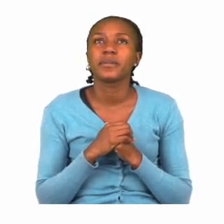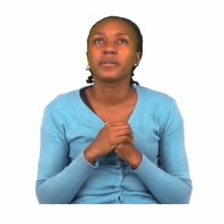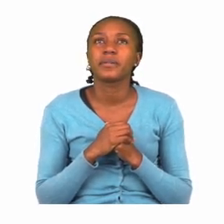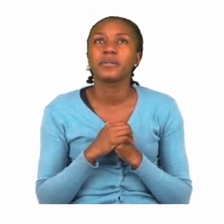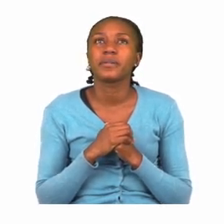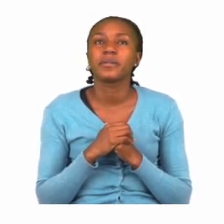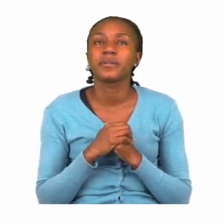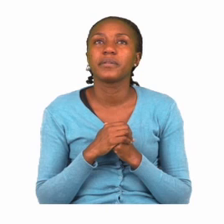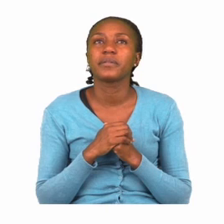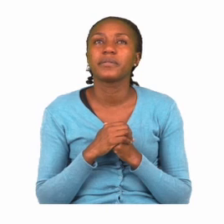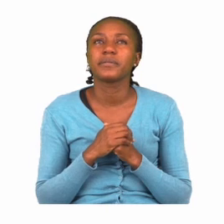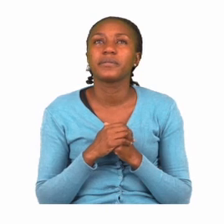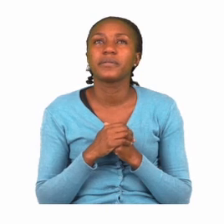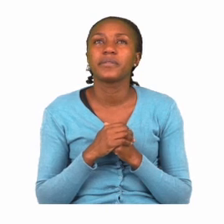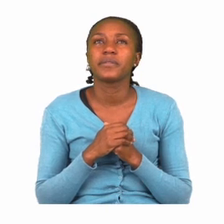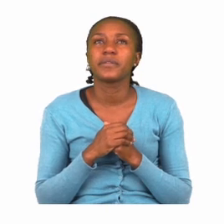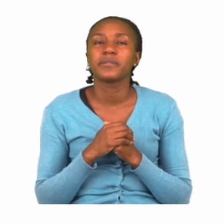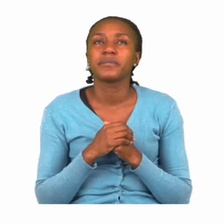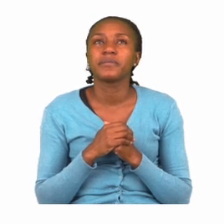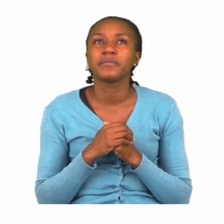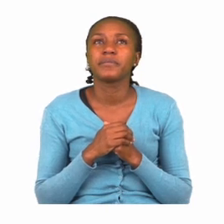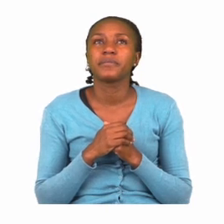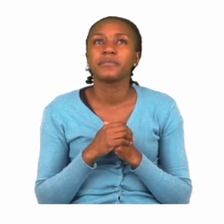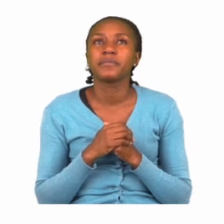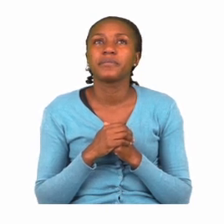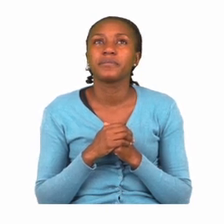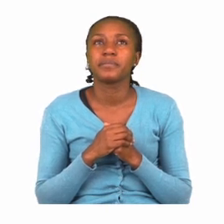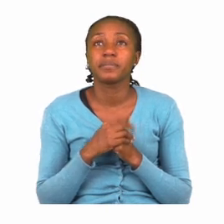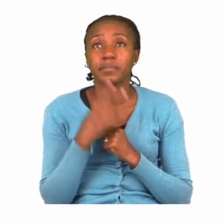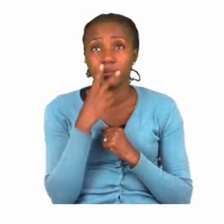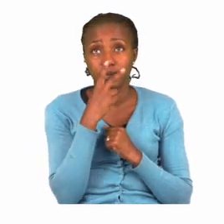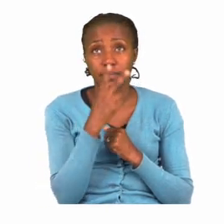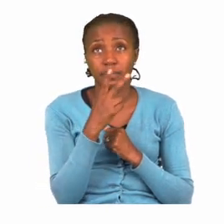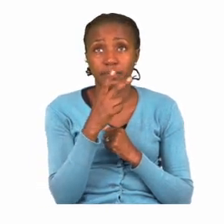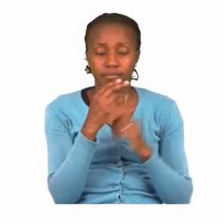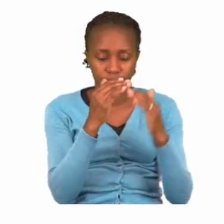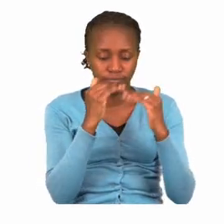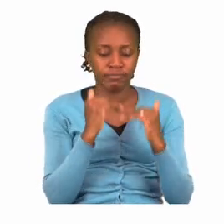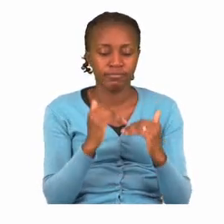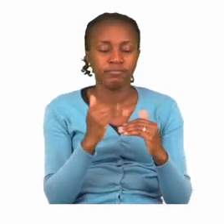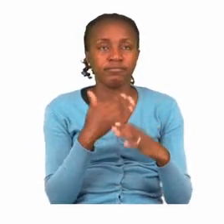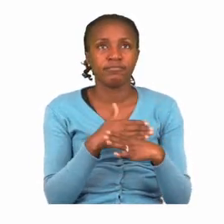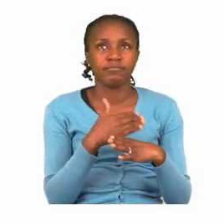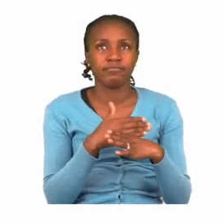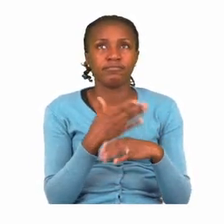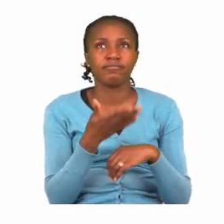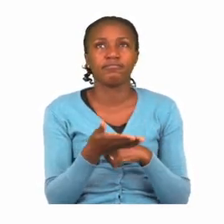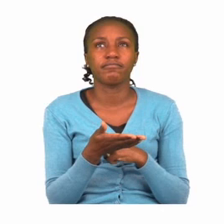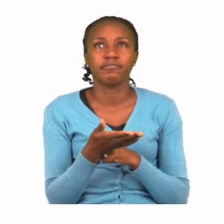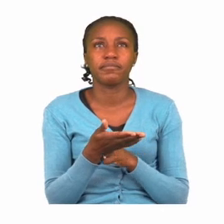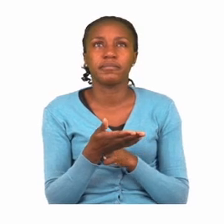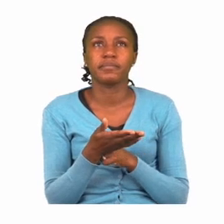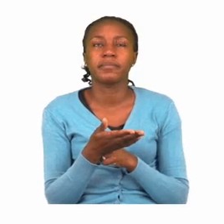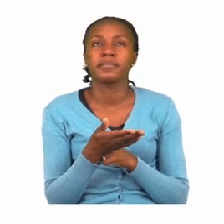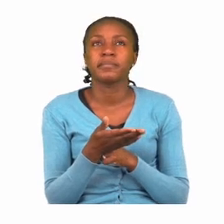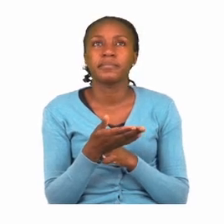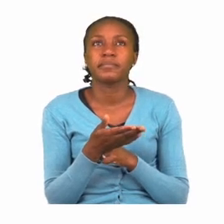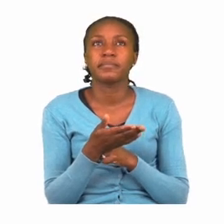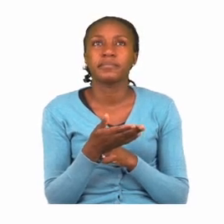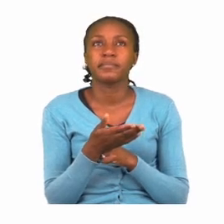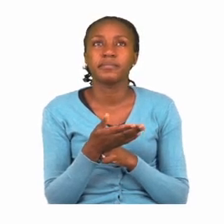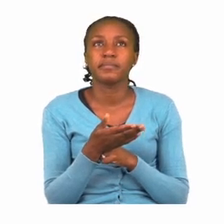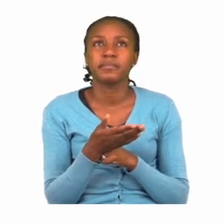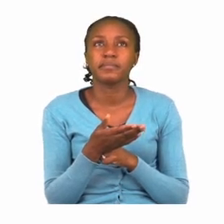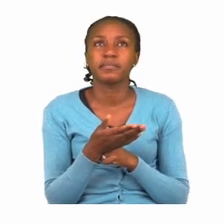you continue doing that, let's quickly look at the next part. In the next part, it